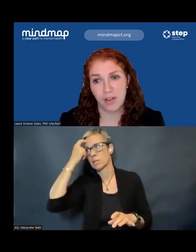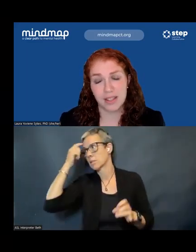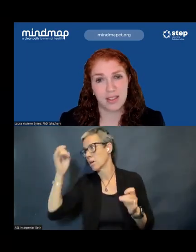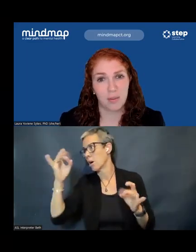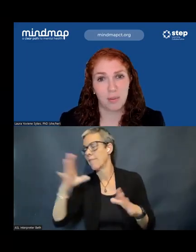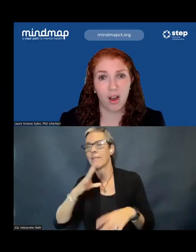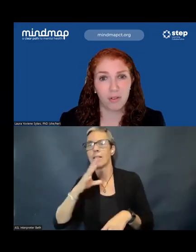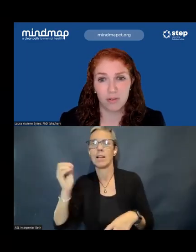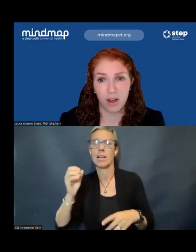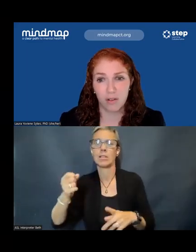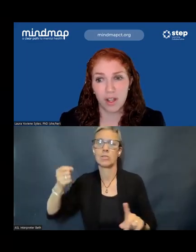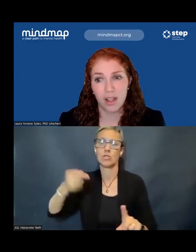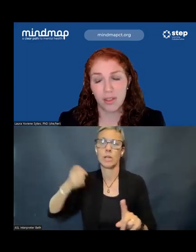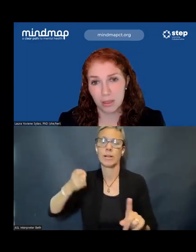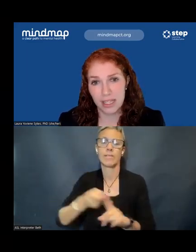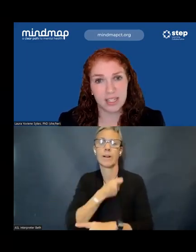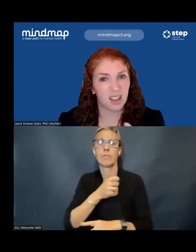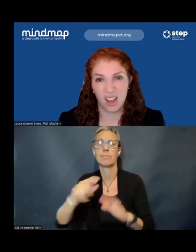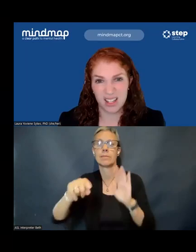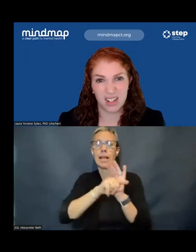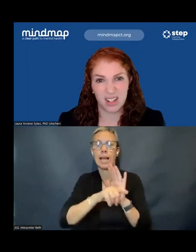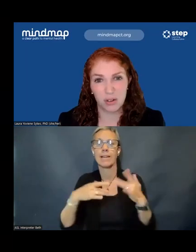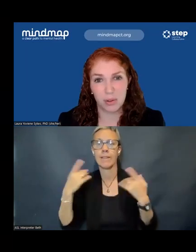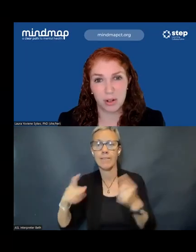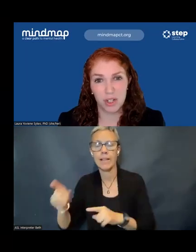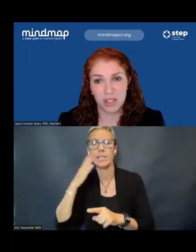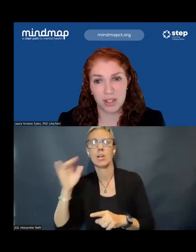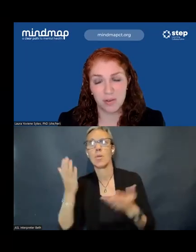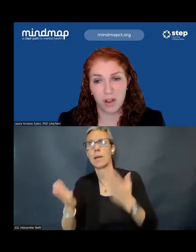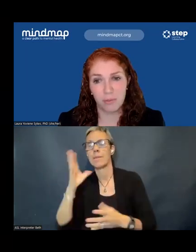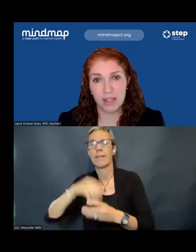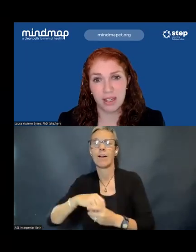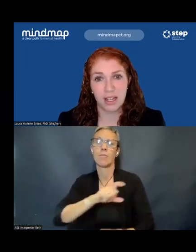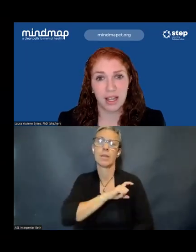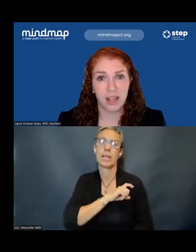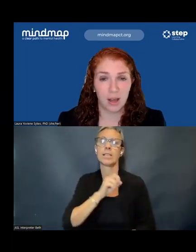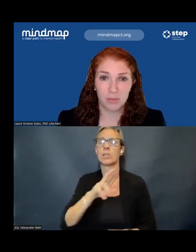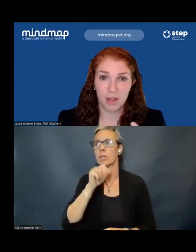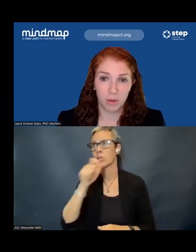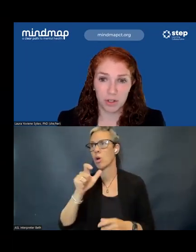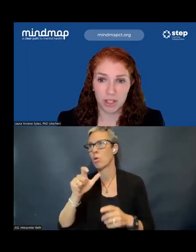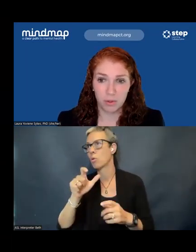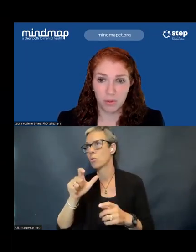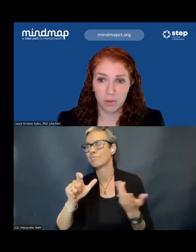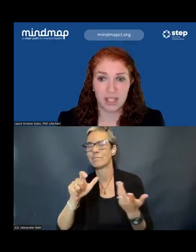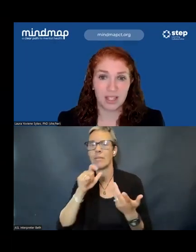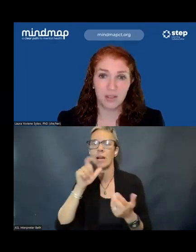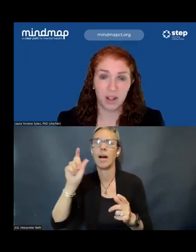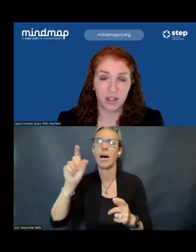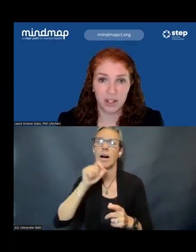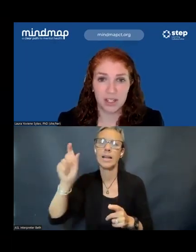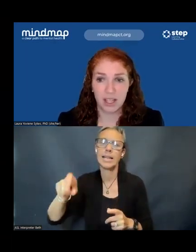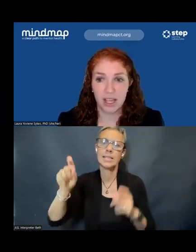aversive events that might often involve the police, unnecessary criminal justice involvement, emergency room visits,